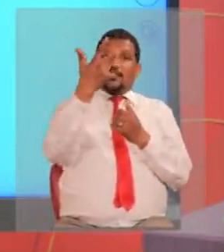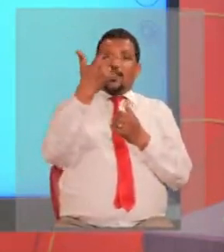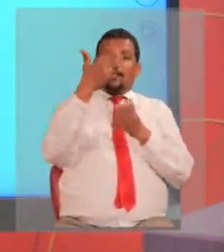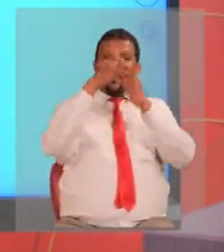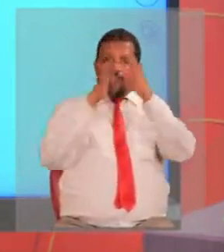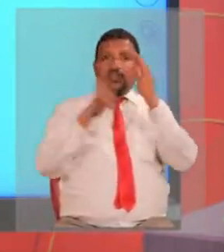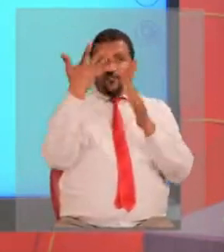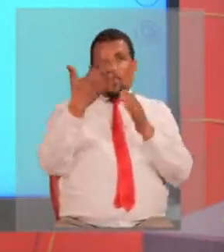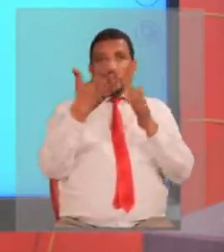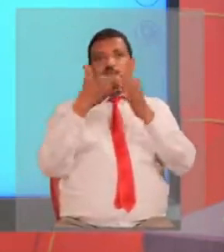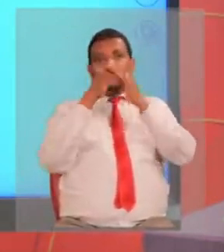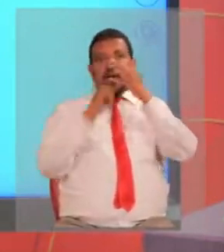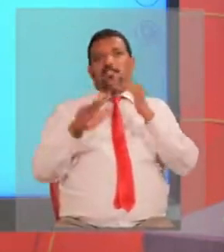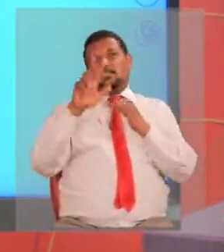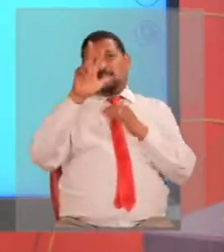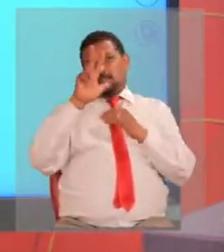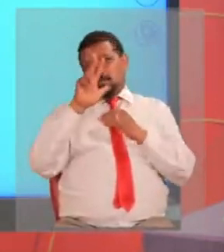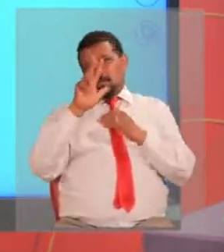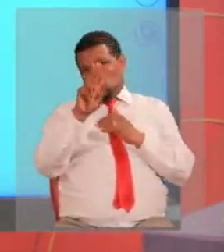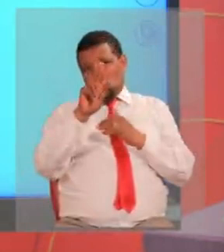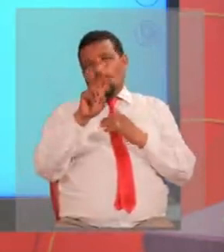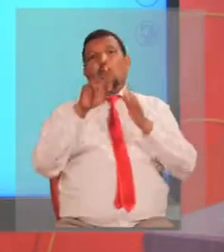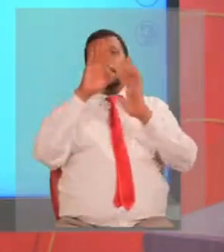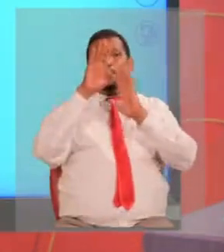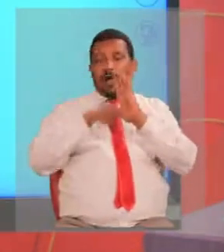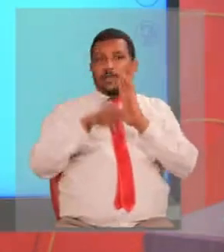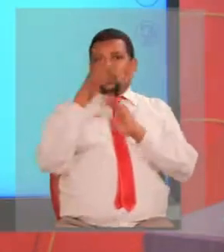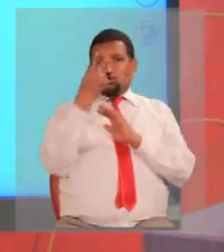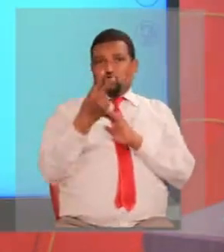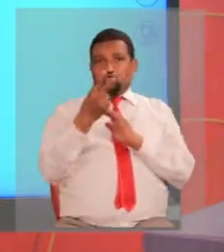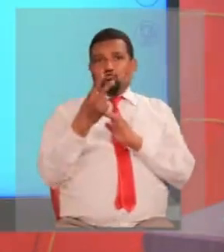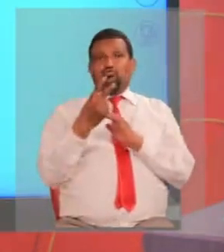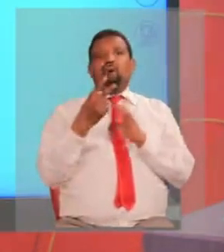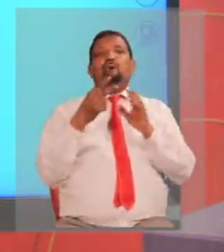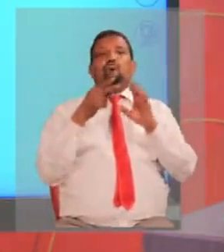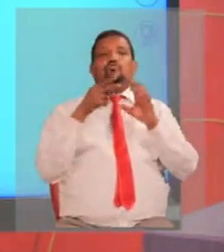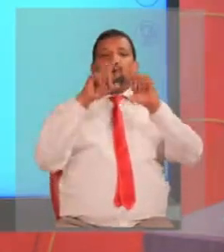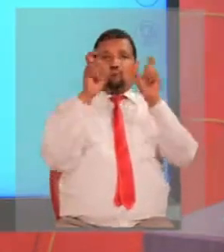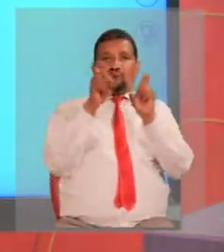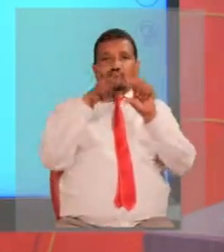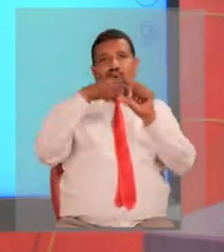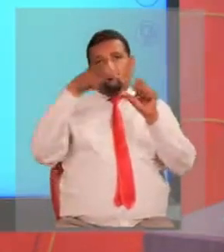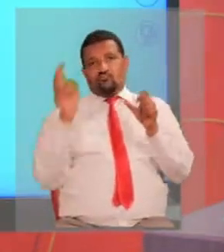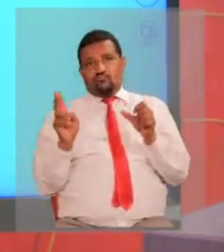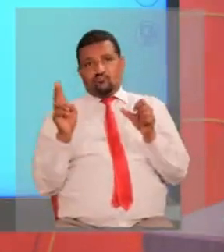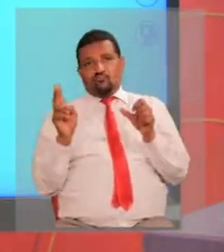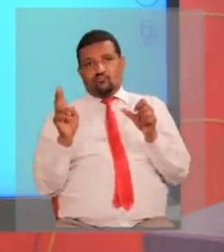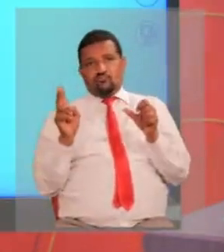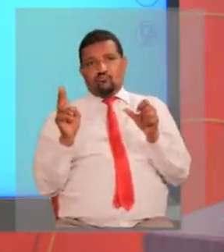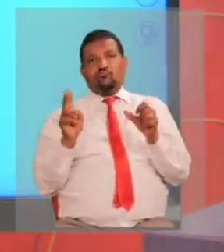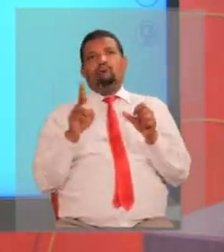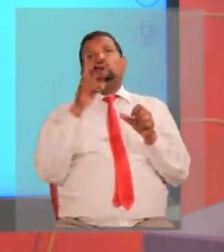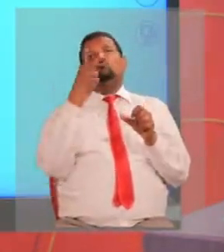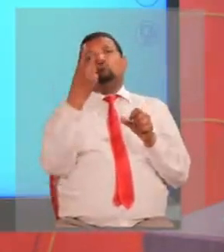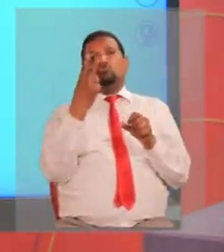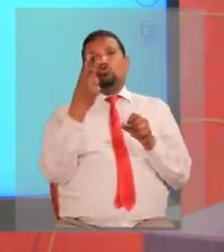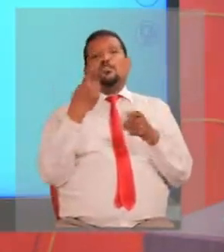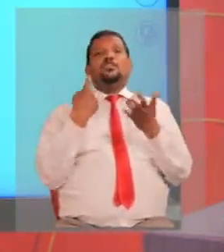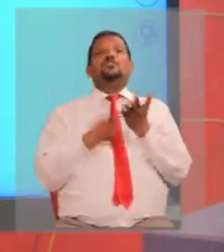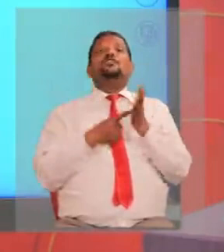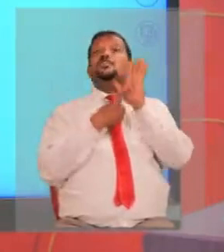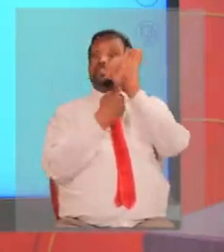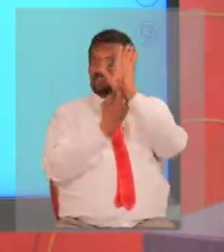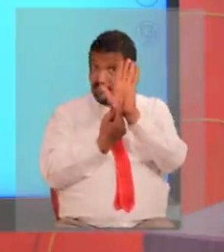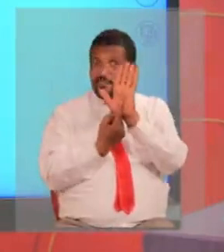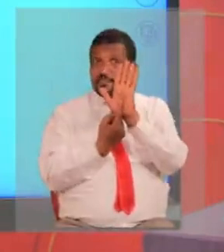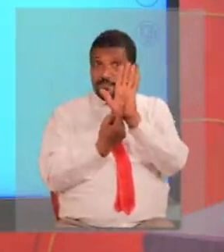2 divided by 1, and this is minus 2, and when we put it out of absolute value, we left with 2. This